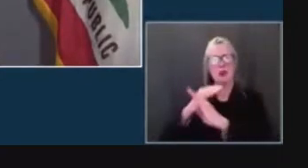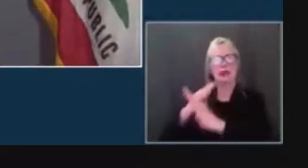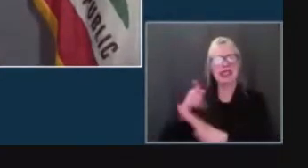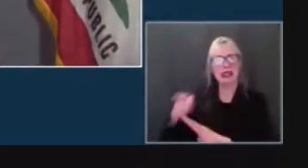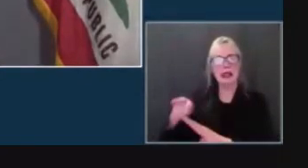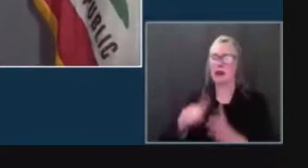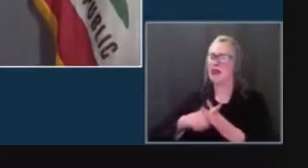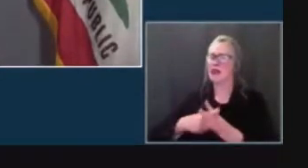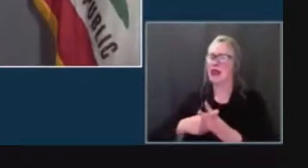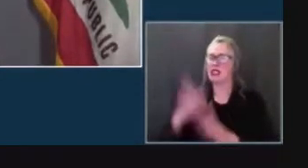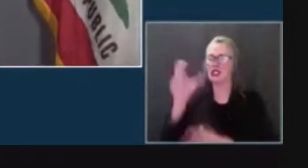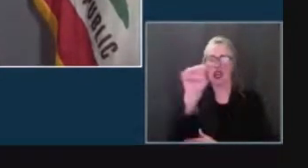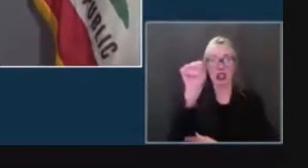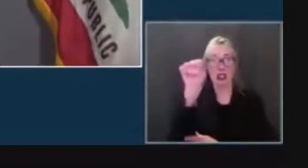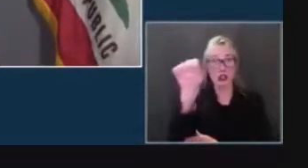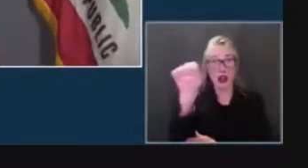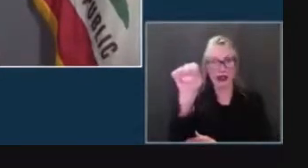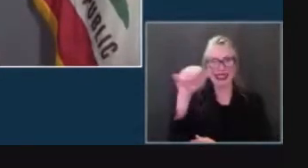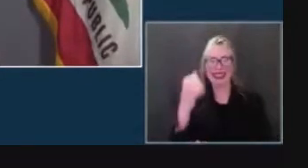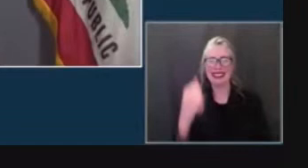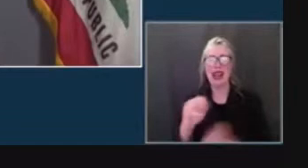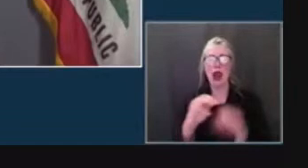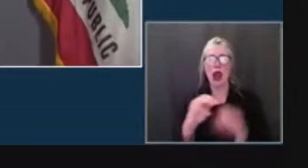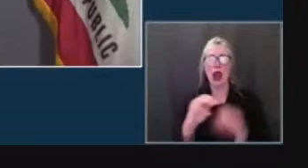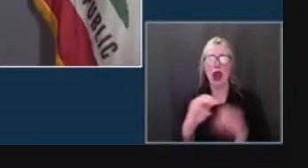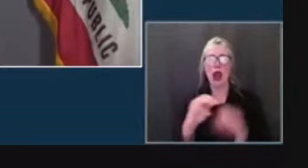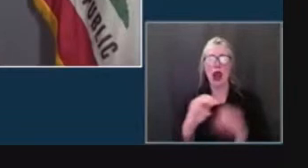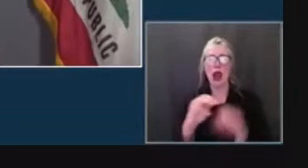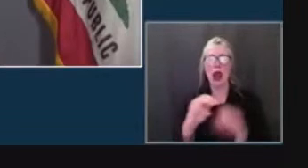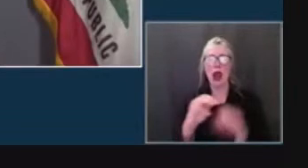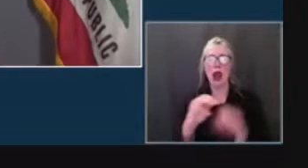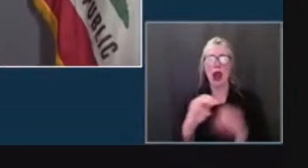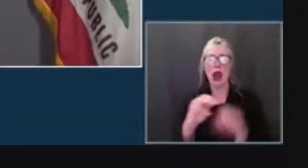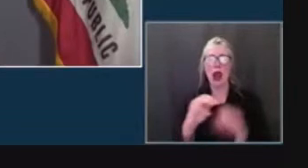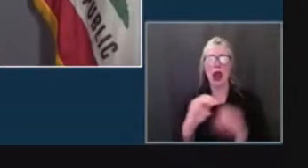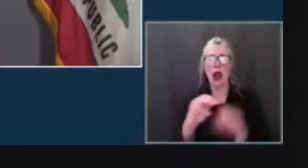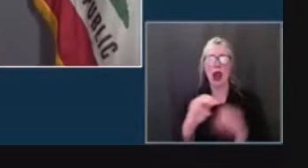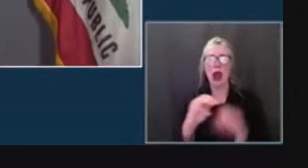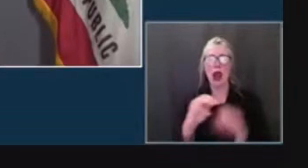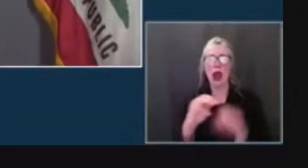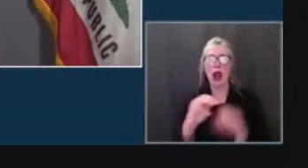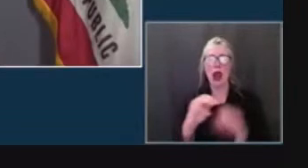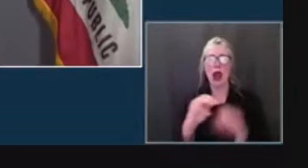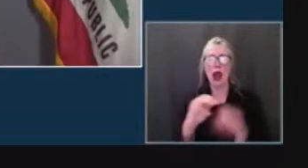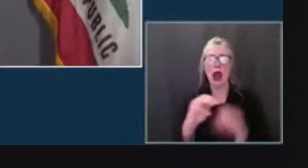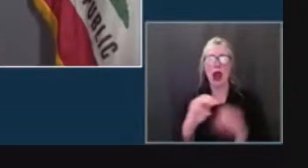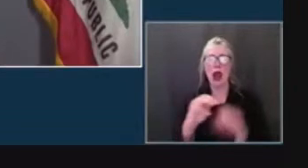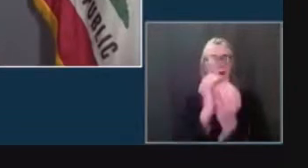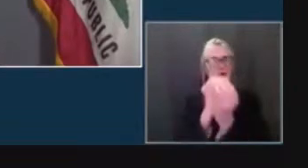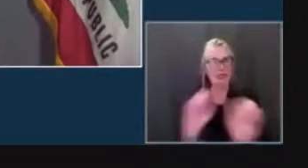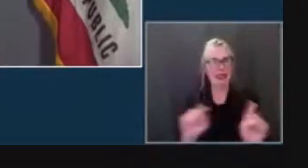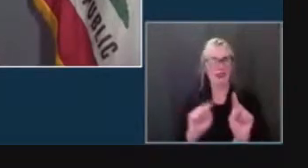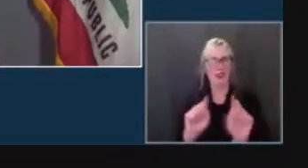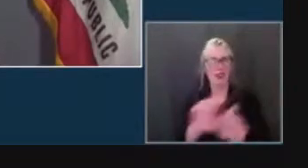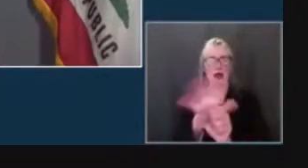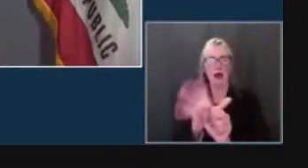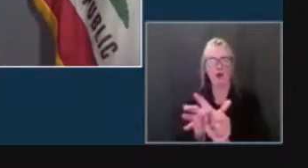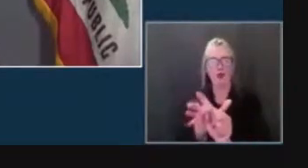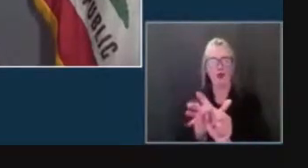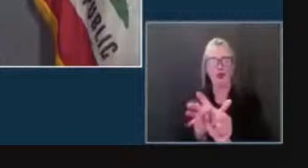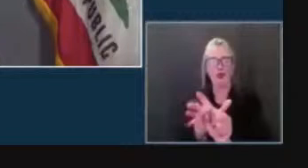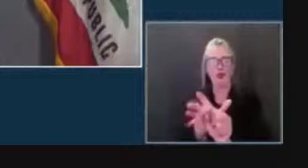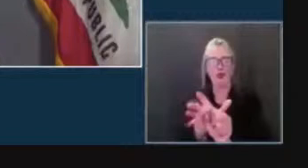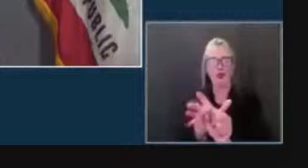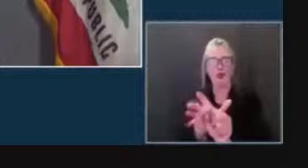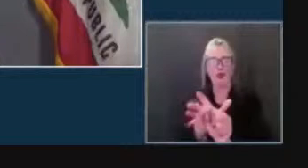order requiring safer conditions and consultation with workers. Both of these women, women of color, immigrant women, so often